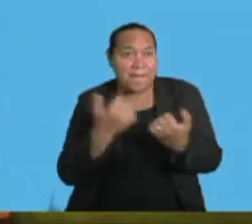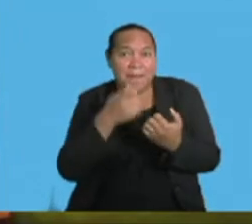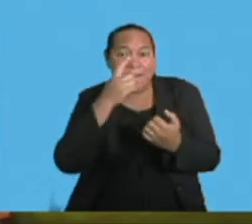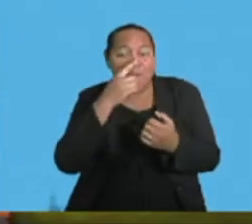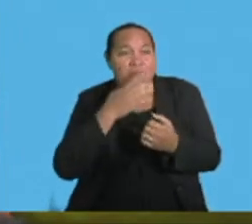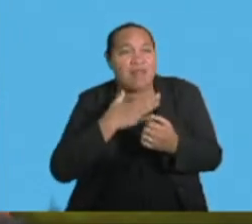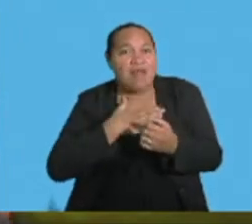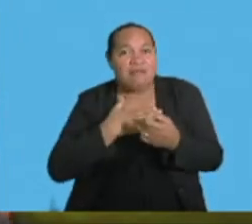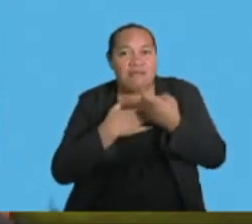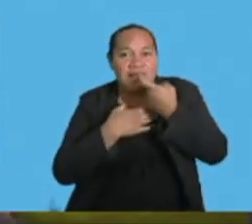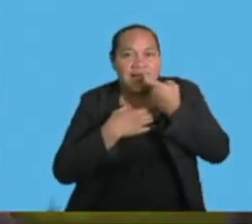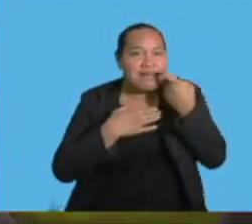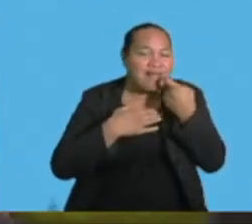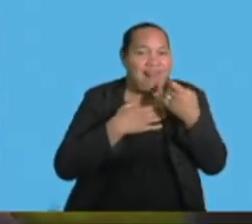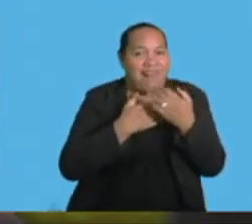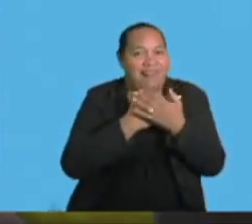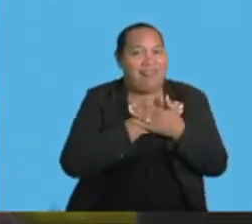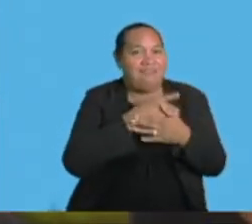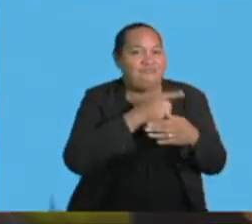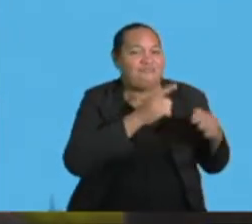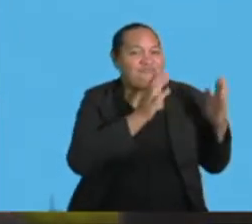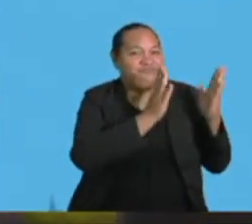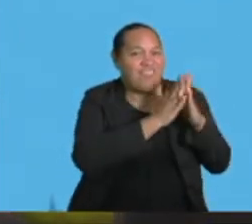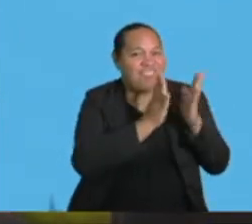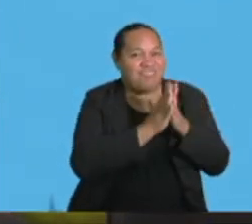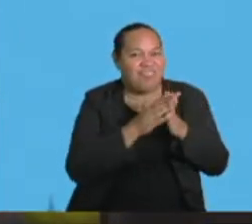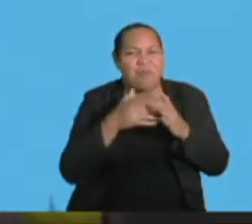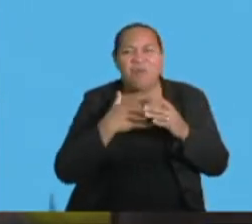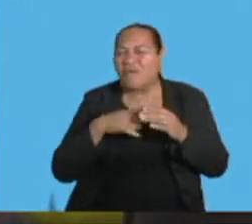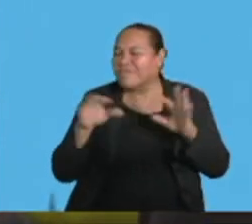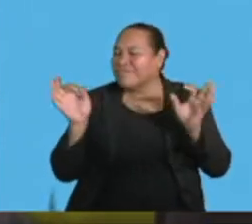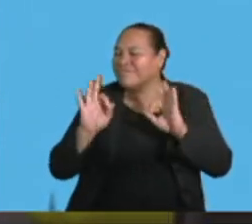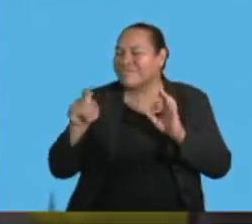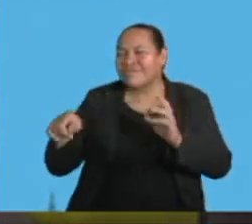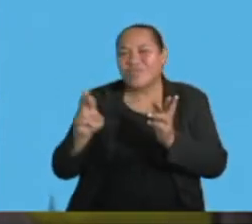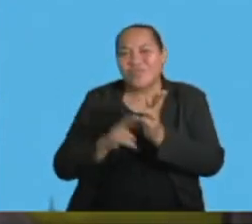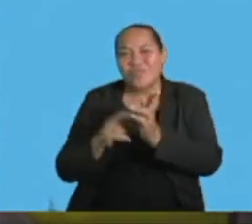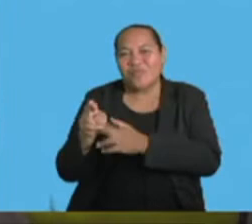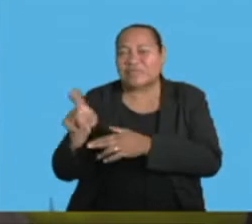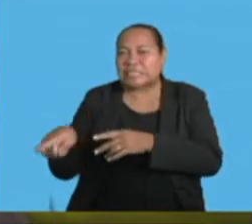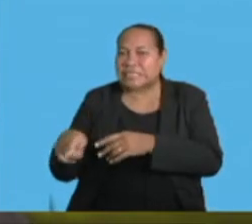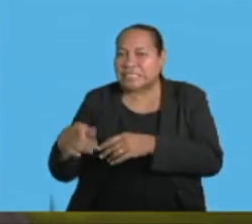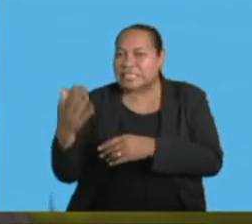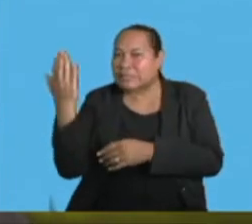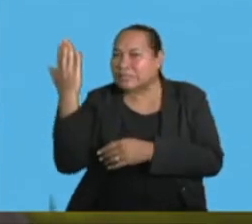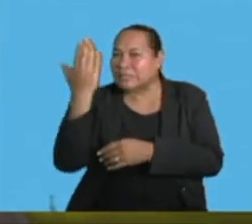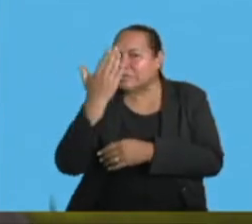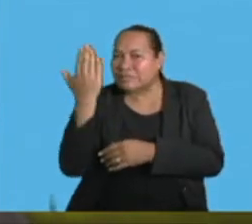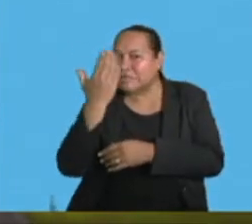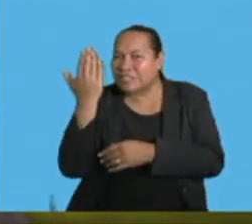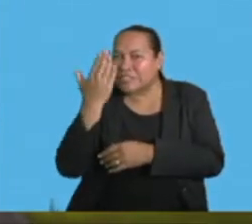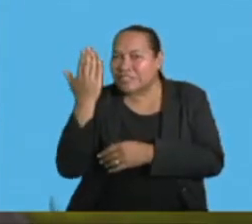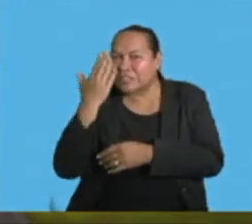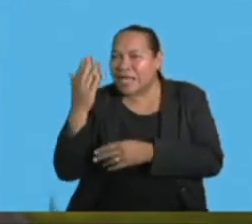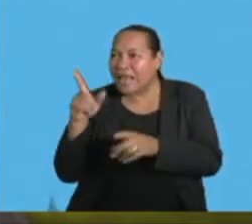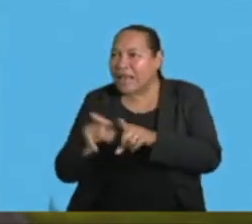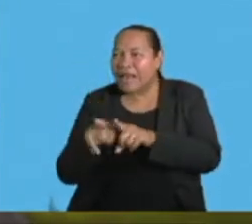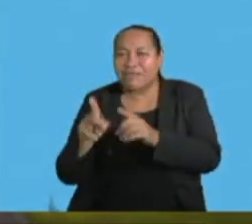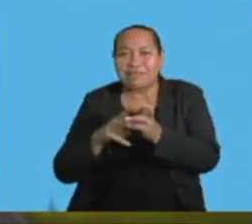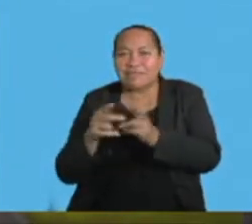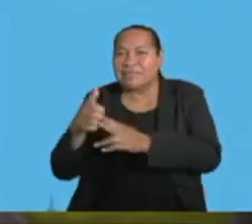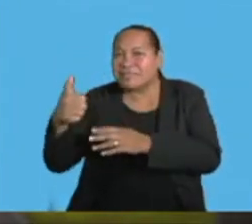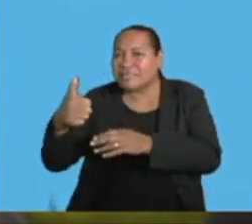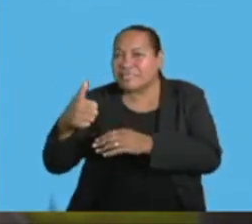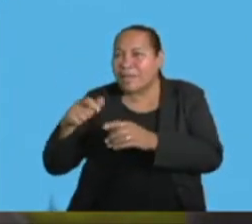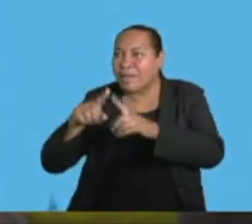life. They don't have, for example, cinemas in Senganga or various other places. Young people want access to